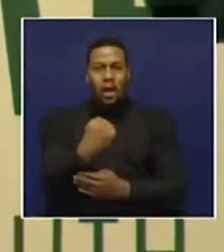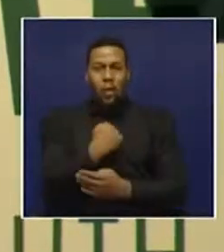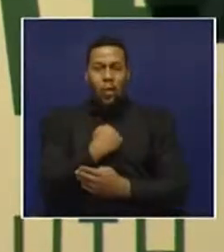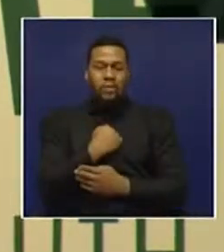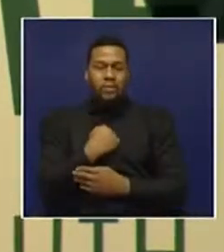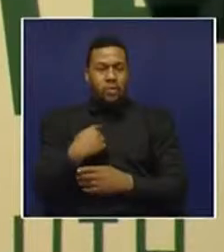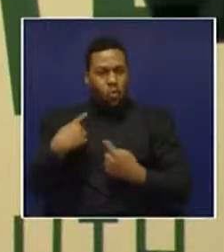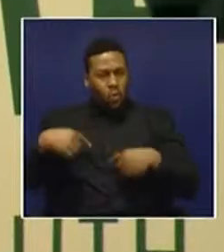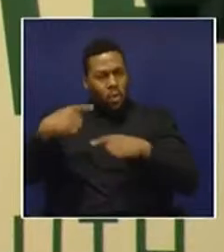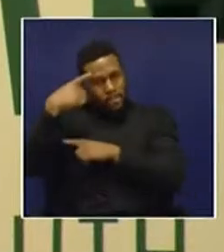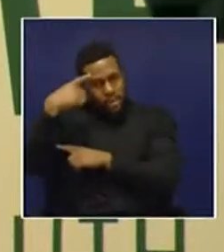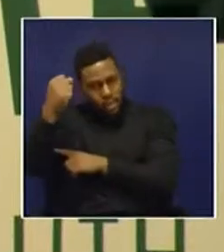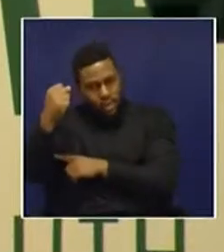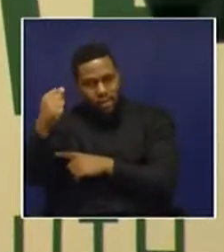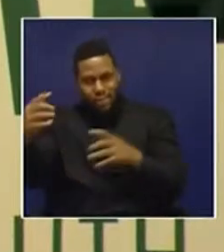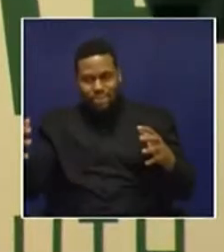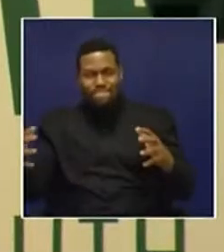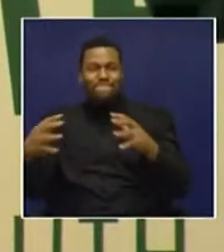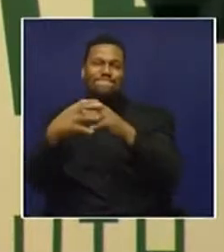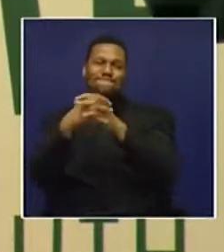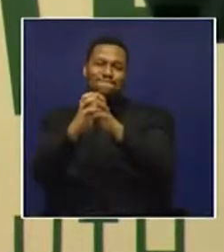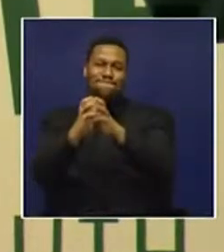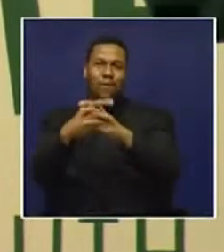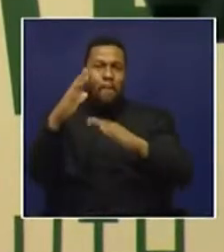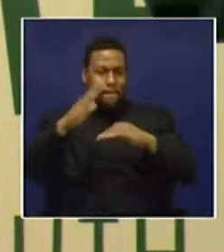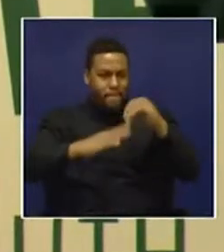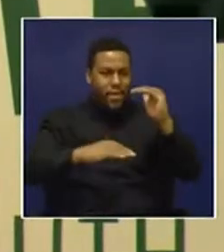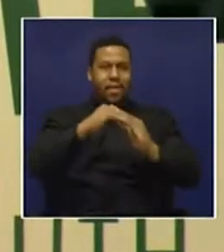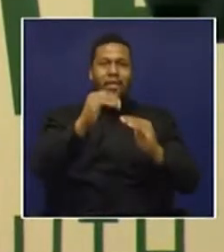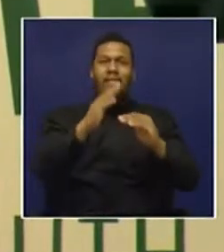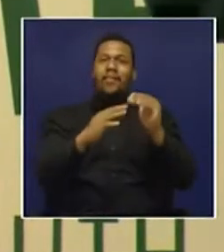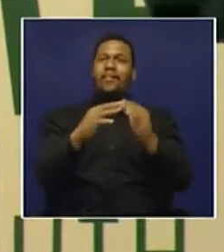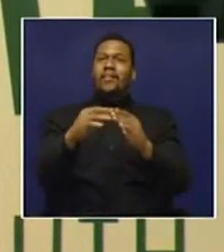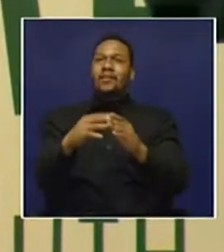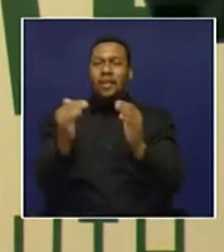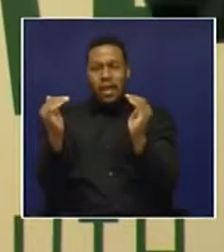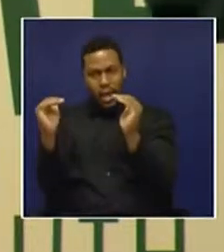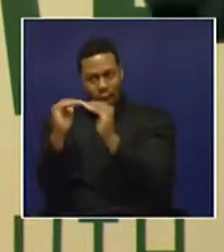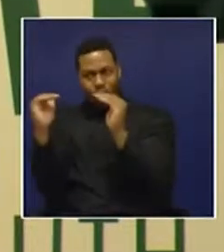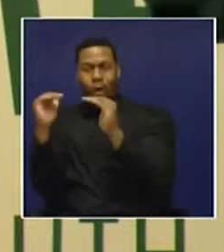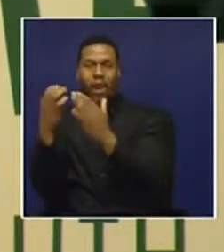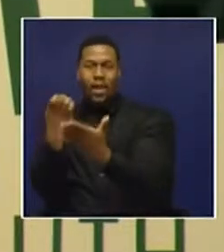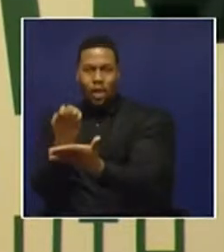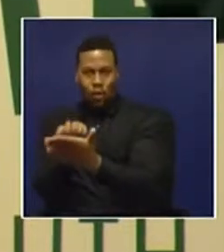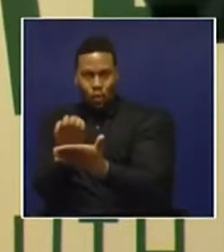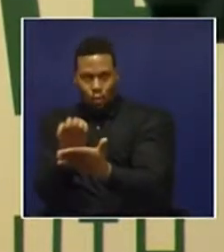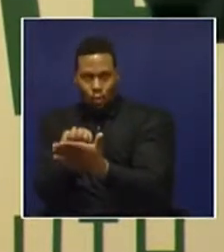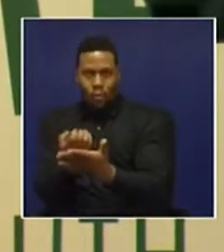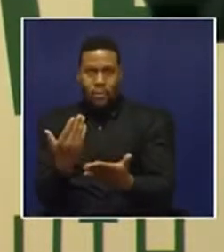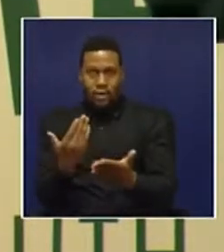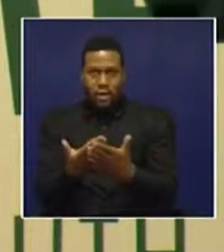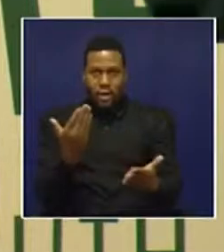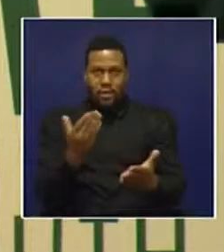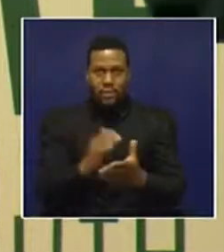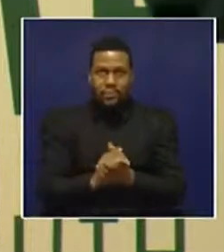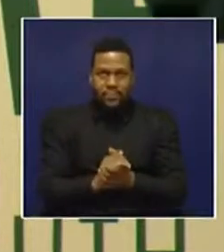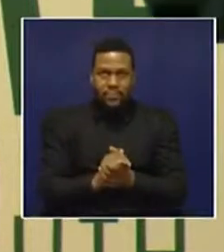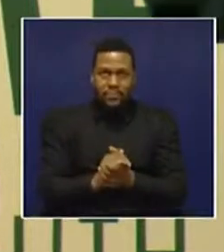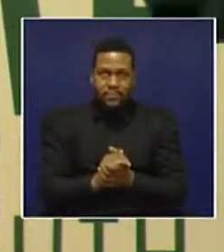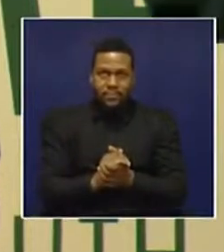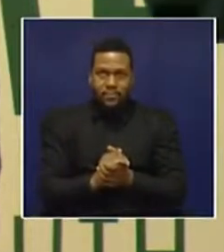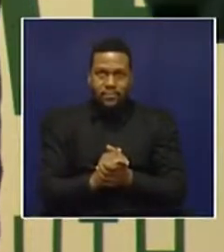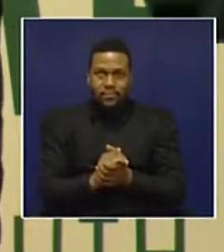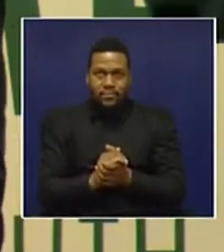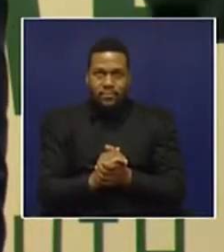more equally, more prosperous economy. Yakuqala kaChalbongo ikwekwenge.